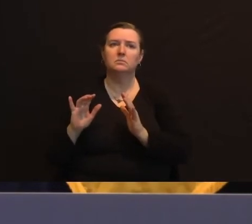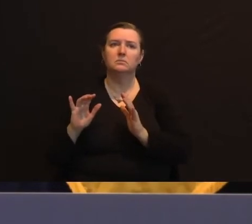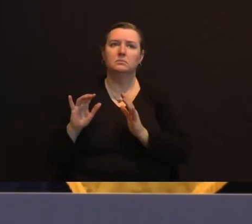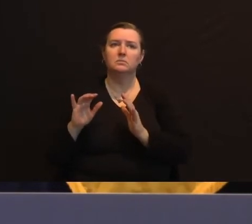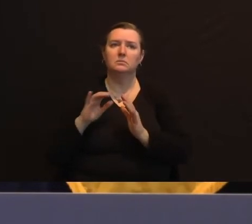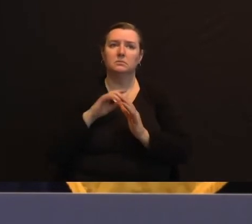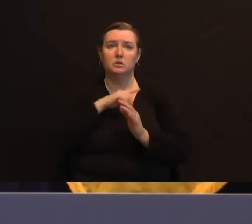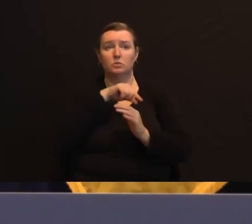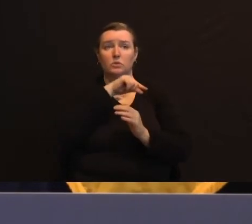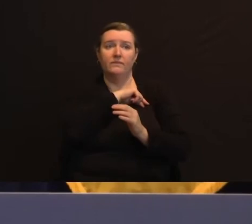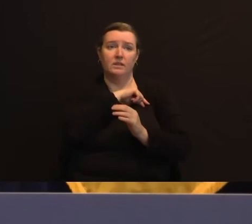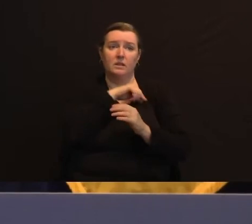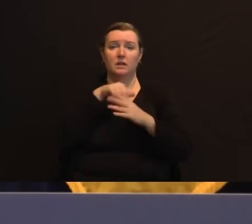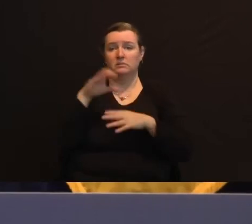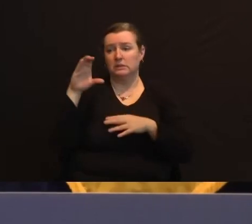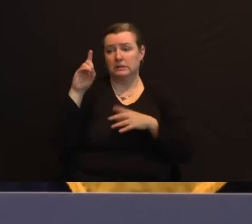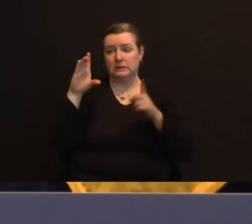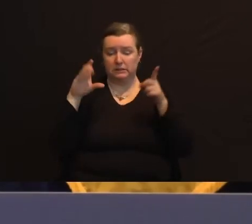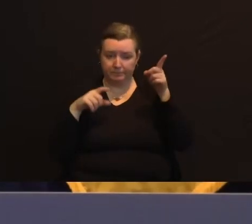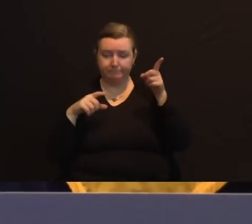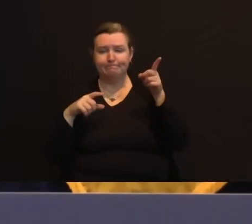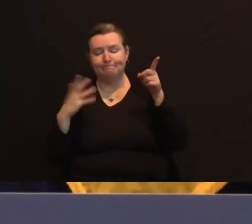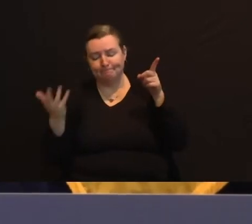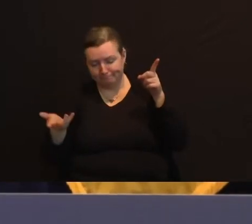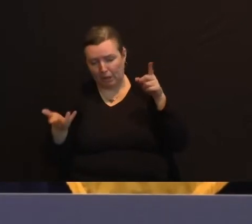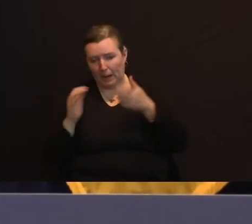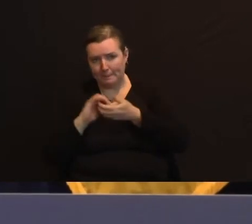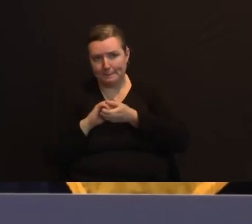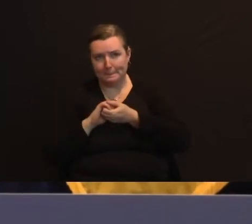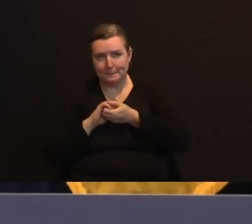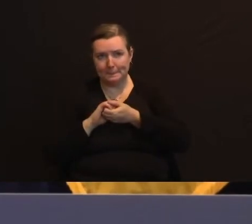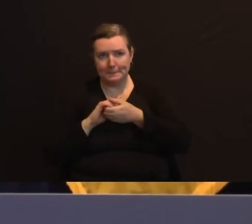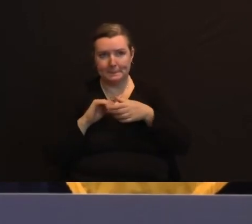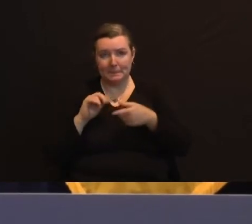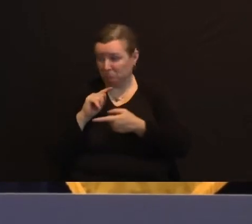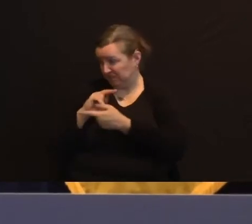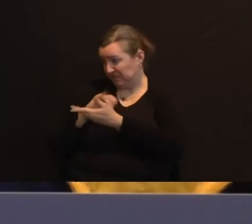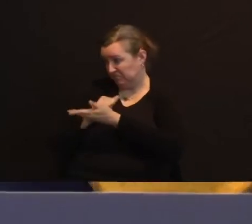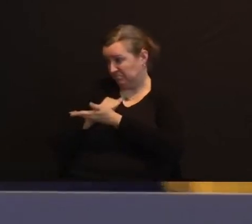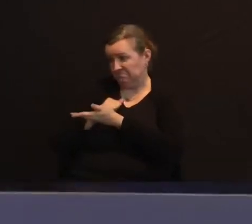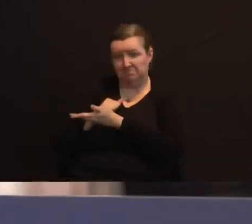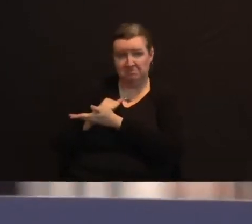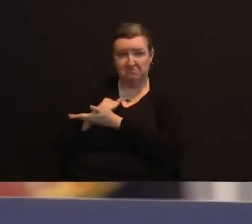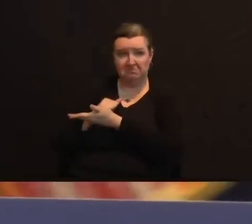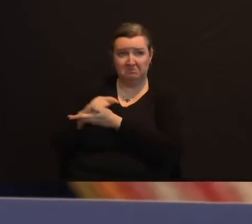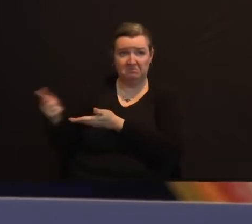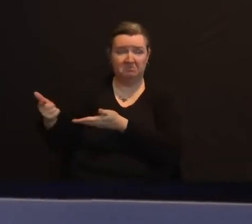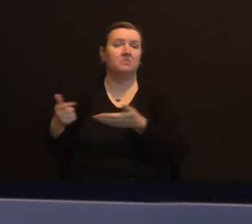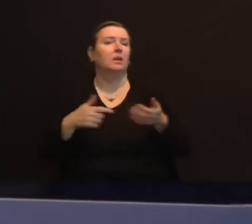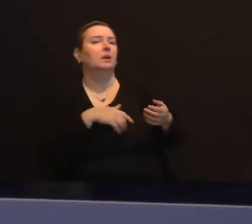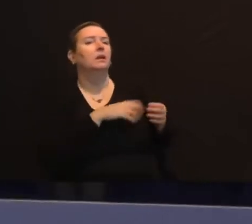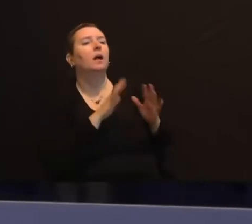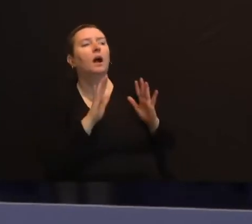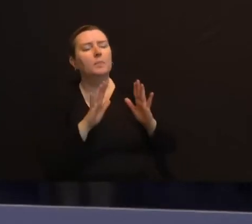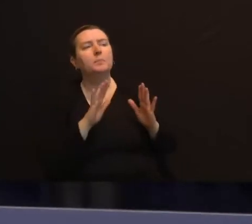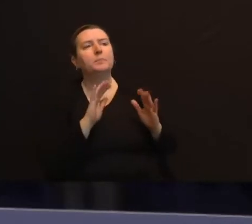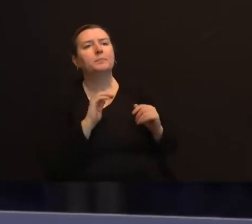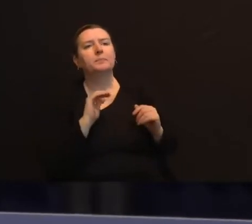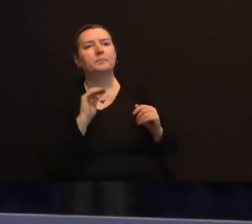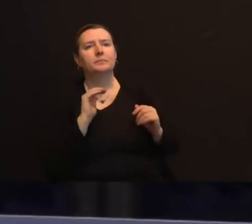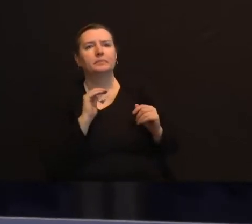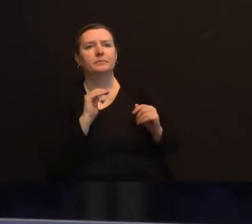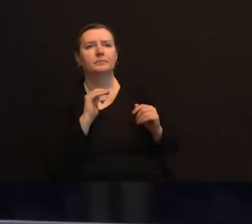CDC's consideration of reducing the quarantine period, but Tina, any comments you've got on that? Our Communicable Disease Service is in the process of